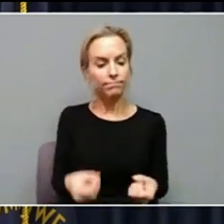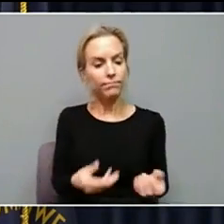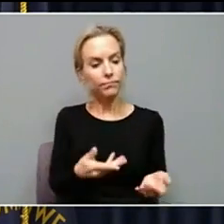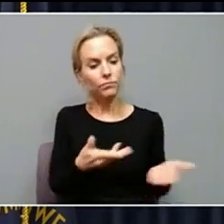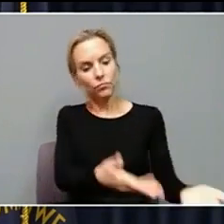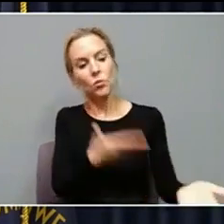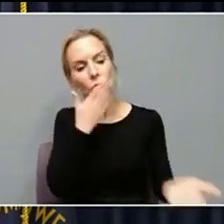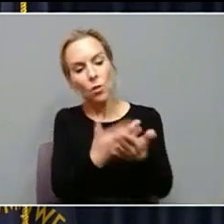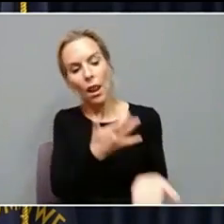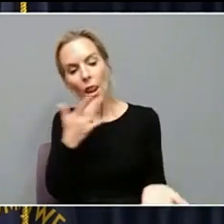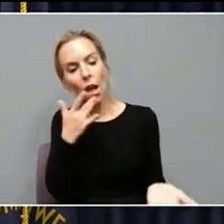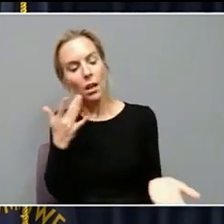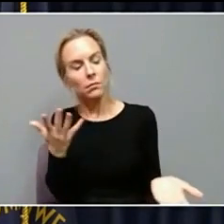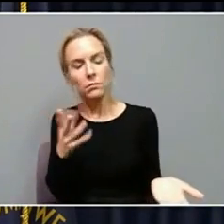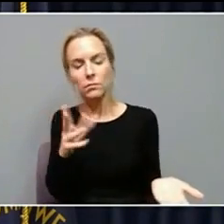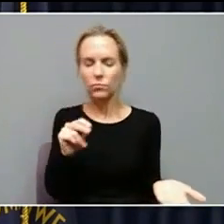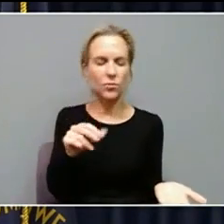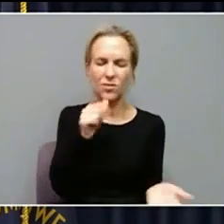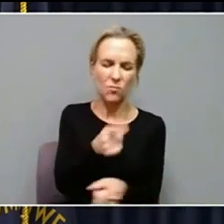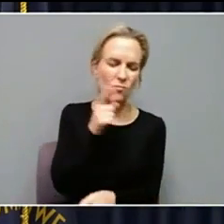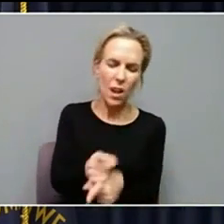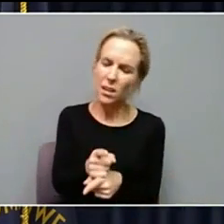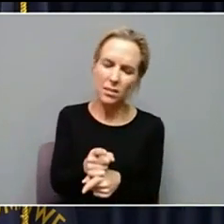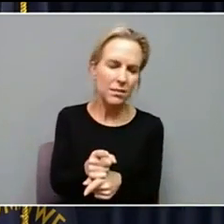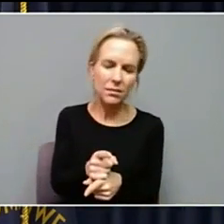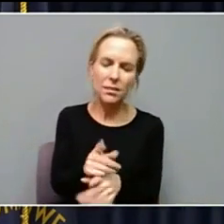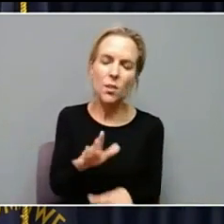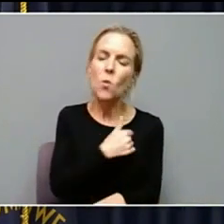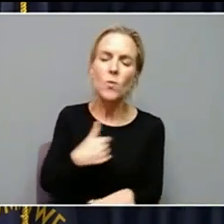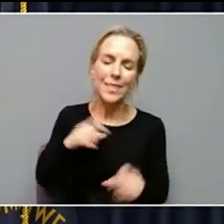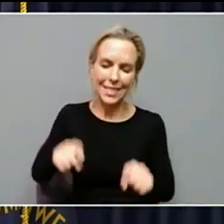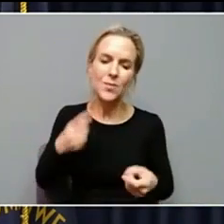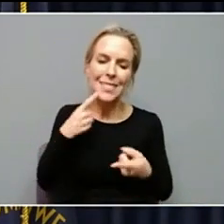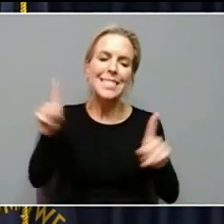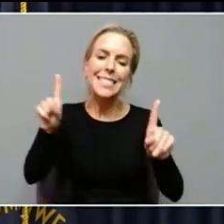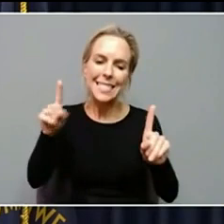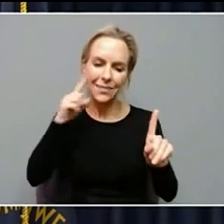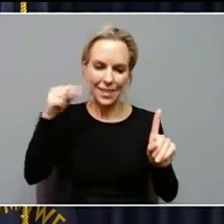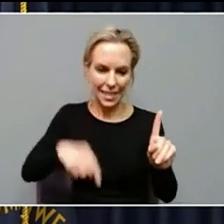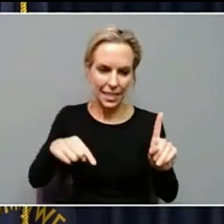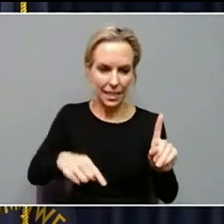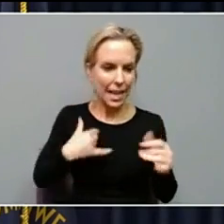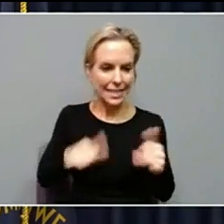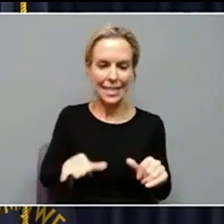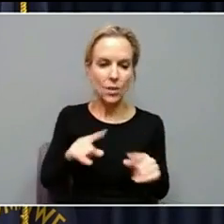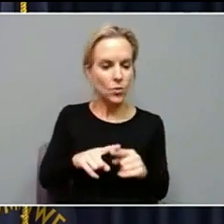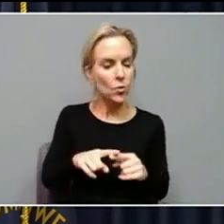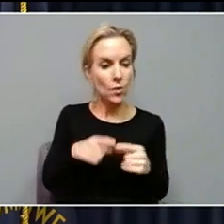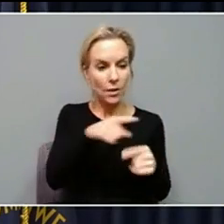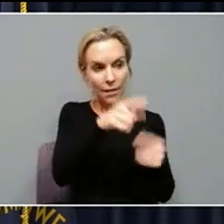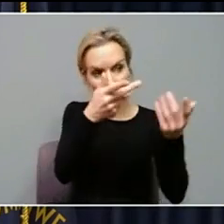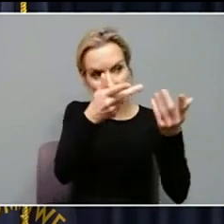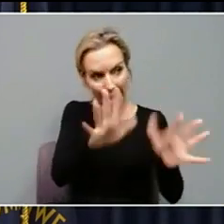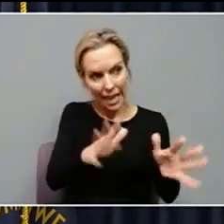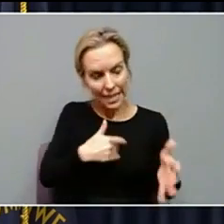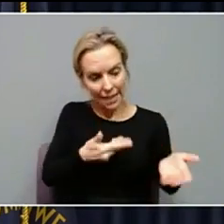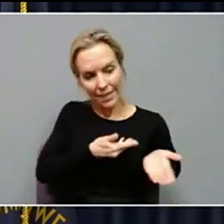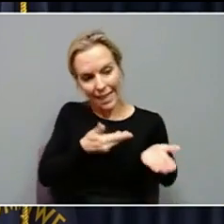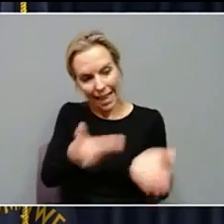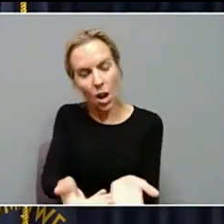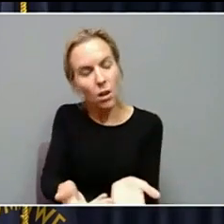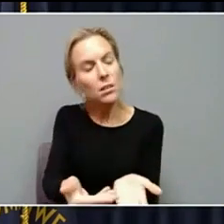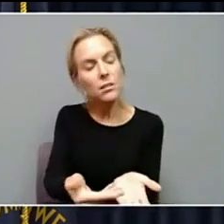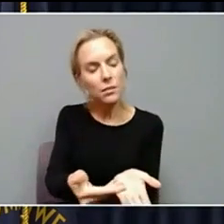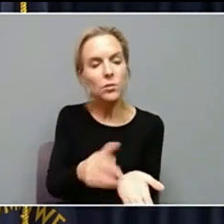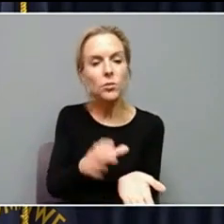not right. Listen, we need to succeed in this thing, and I've still got to carry it out once they've gotten in. So I'm trying to do this in a